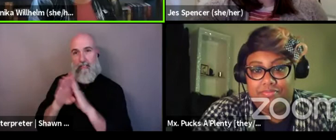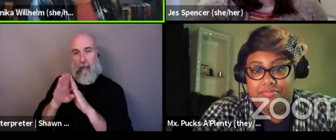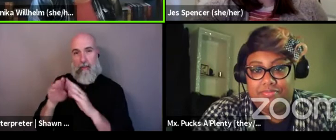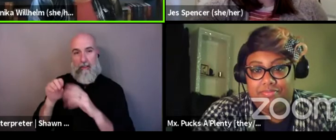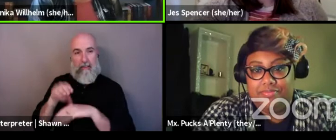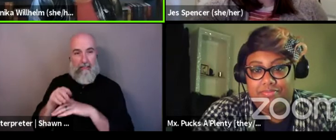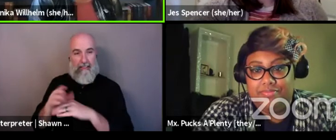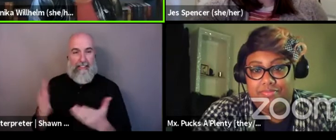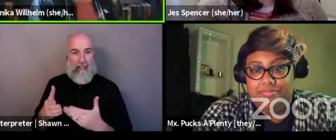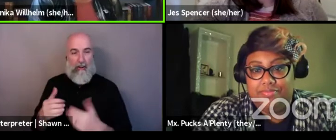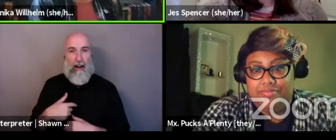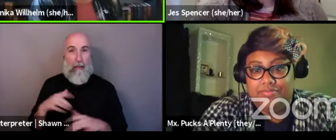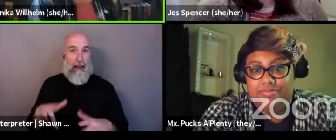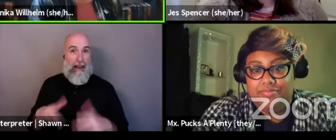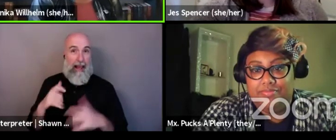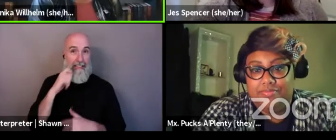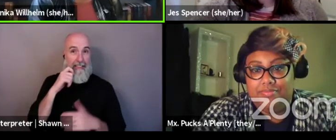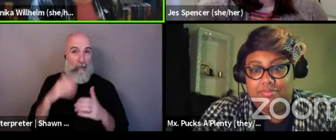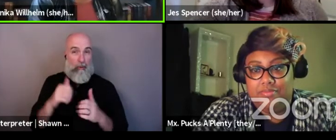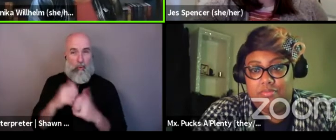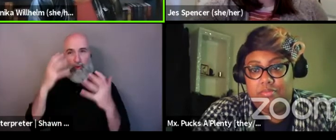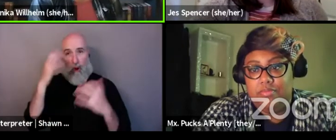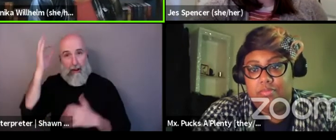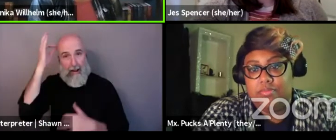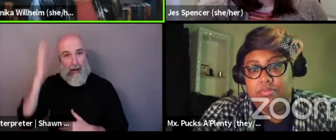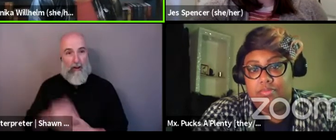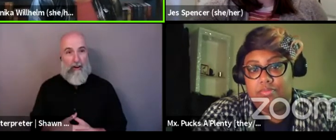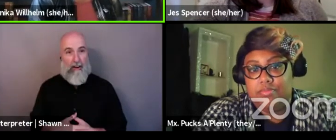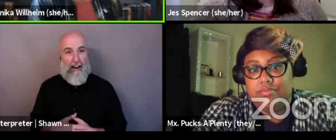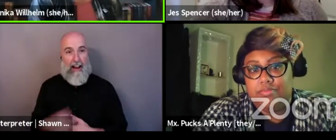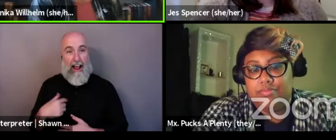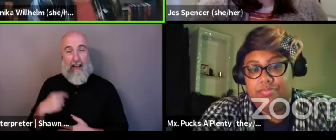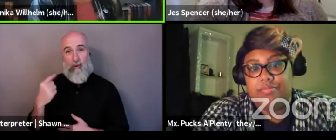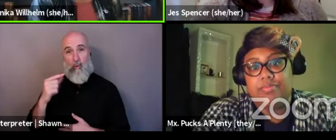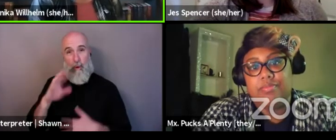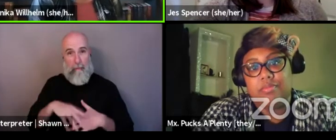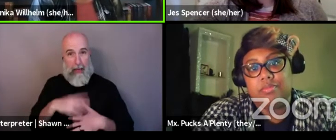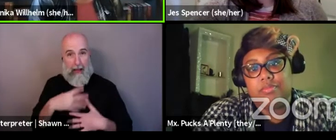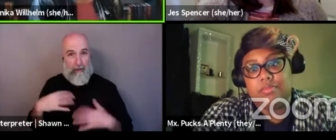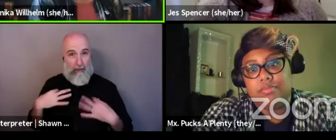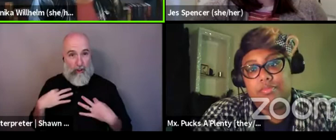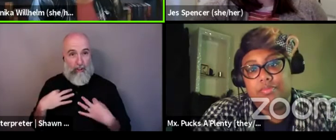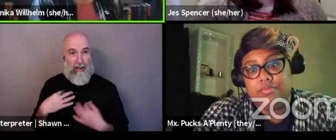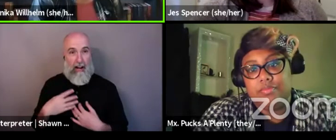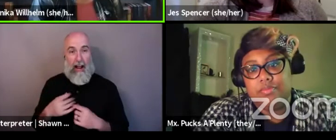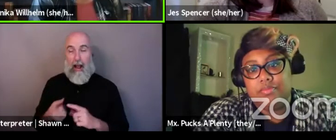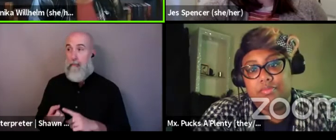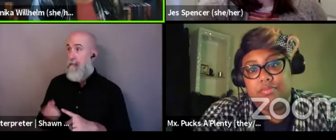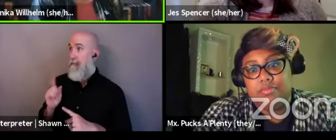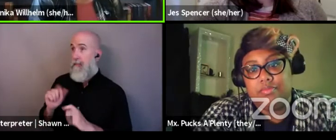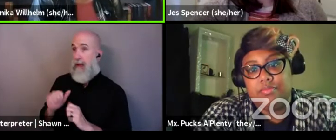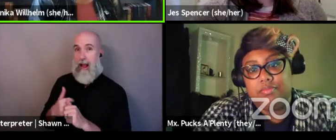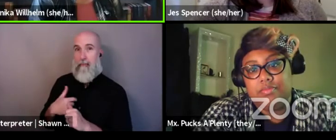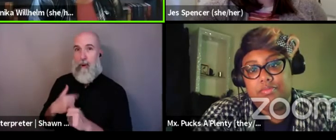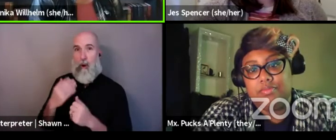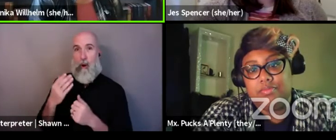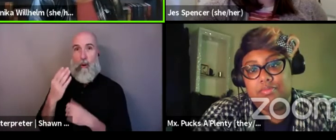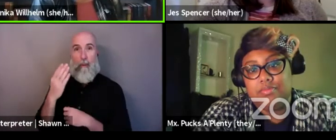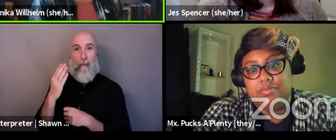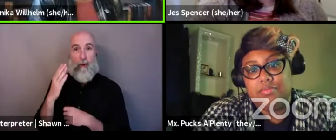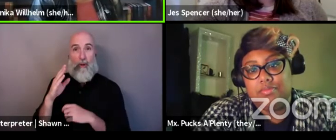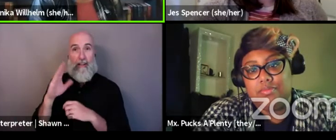I'm a light-skinned person with dark hair, and I have a green plaid shirt on. Behind me are bookcases that are teal